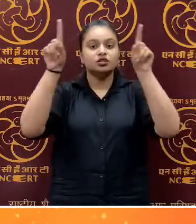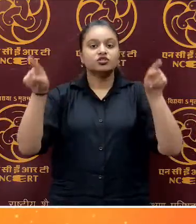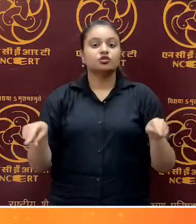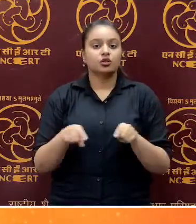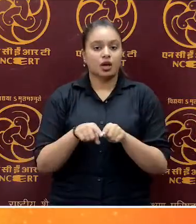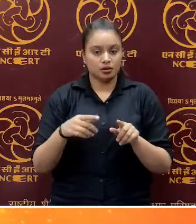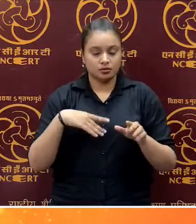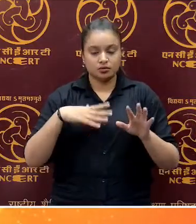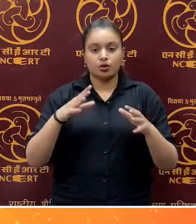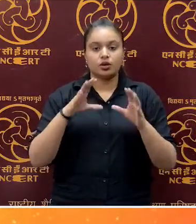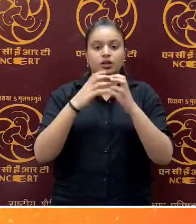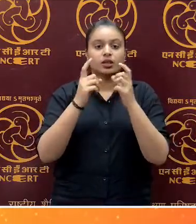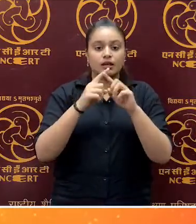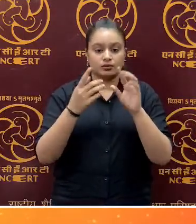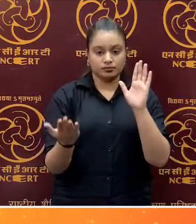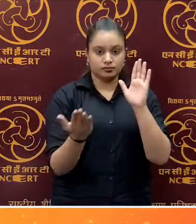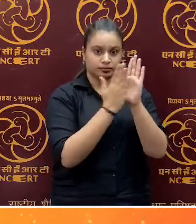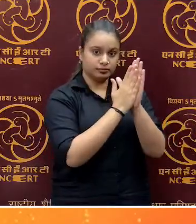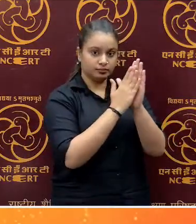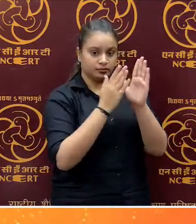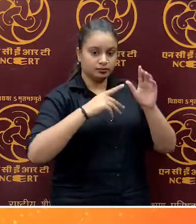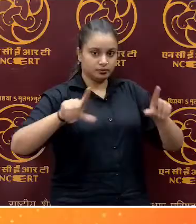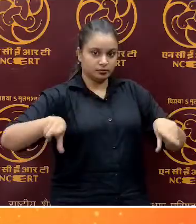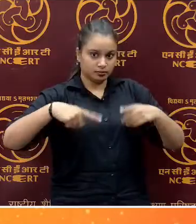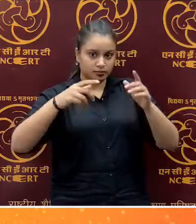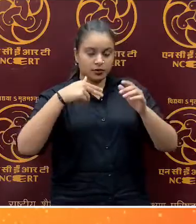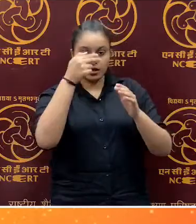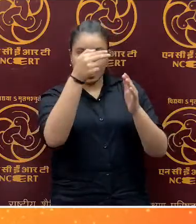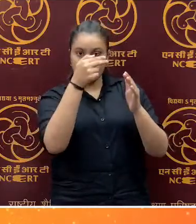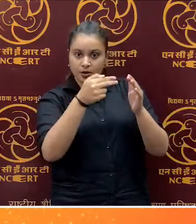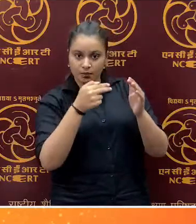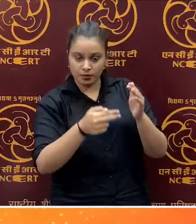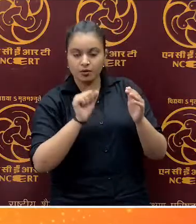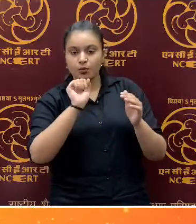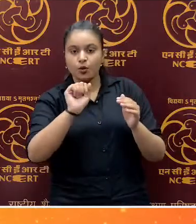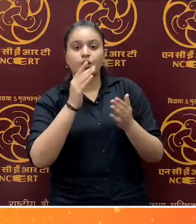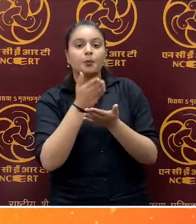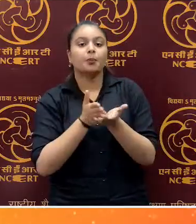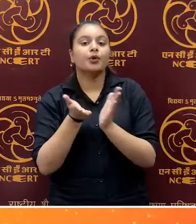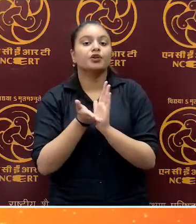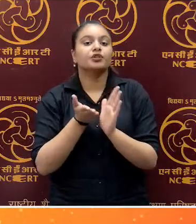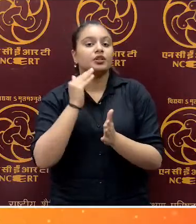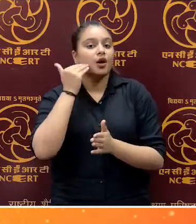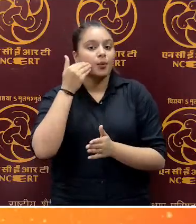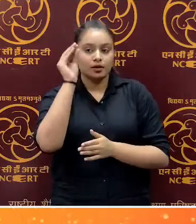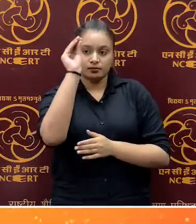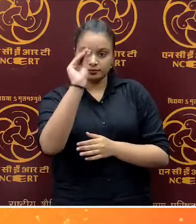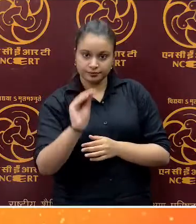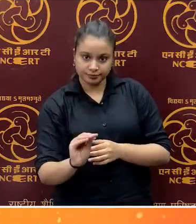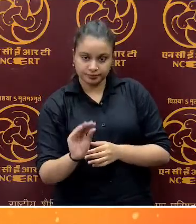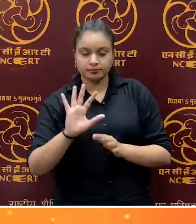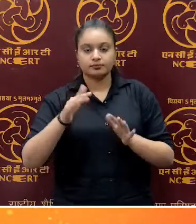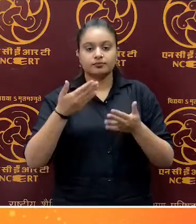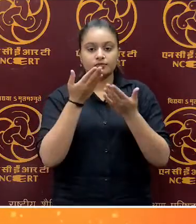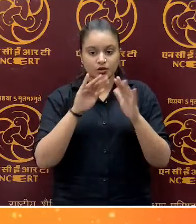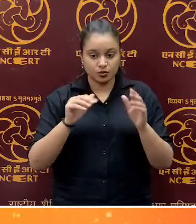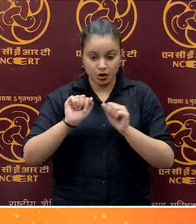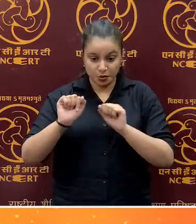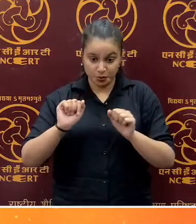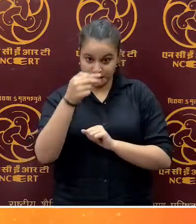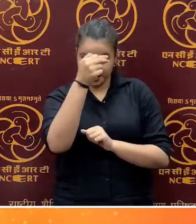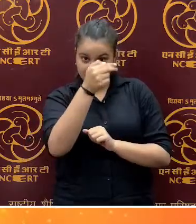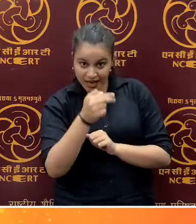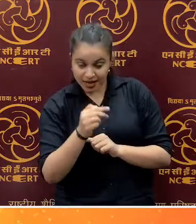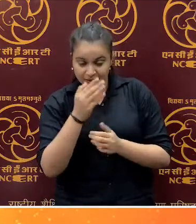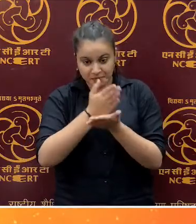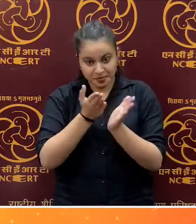in your classrooms, and there you can stick such kind of names with the birth dates of your students. Lovely. And you know, when the children see their names and